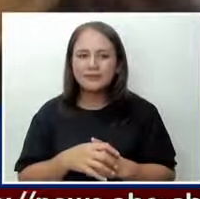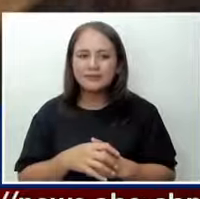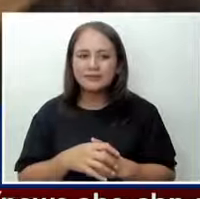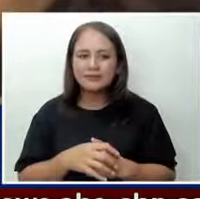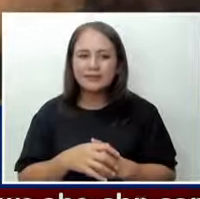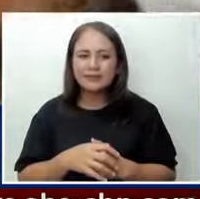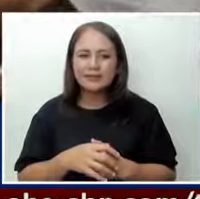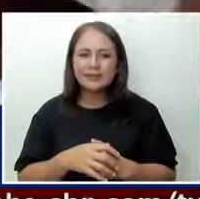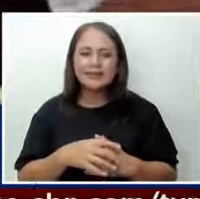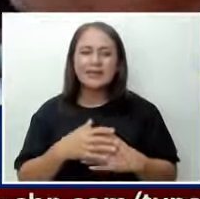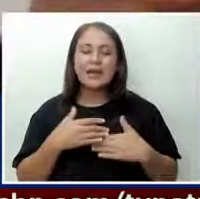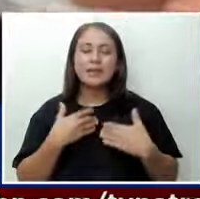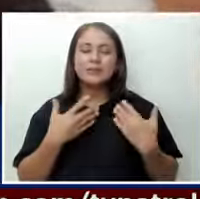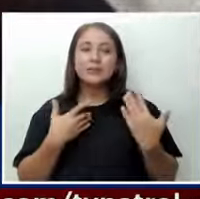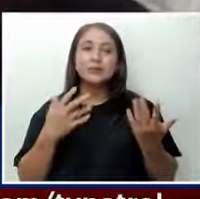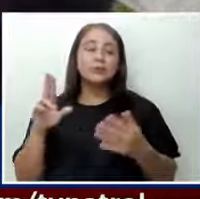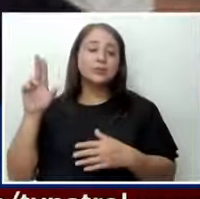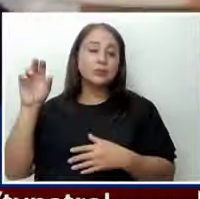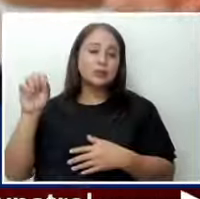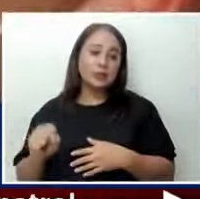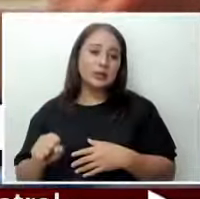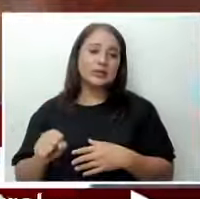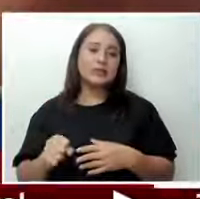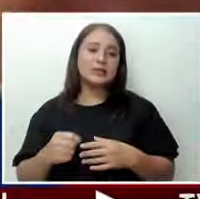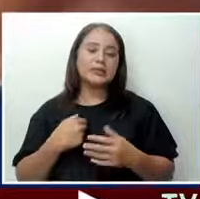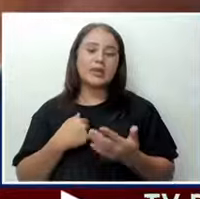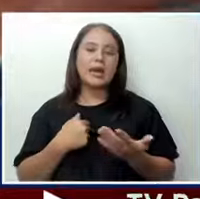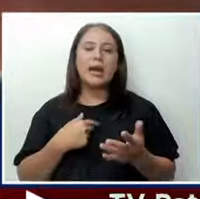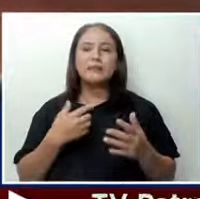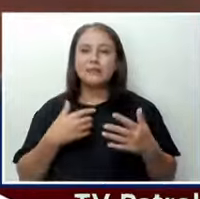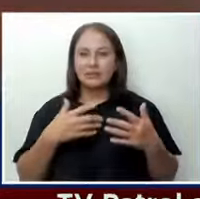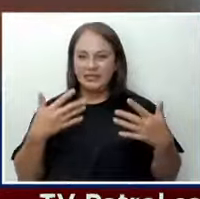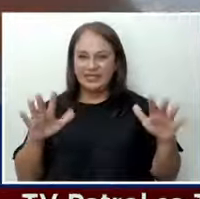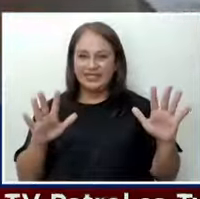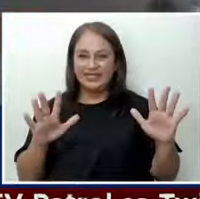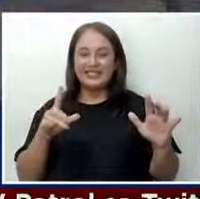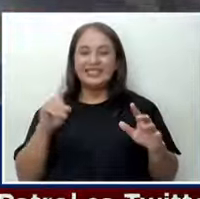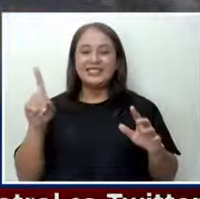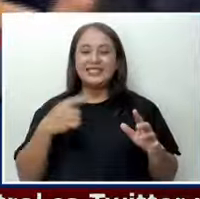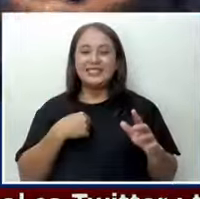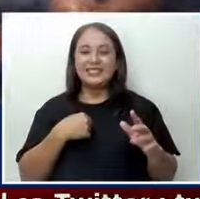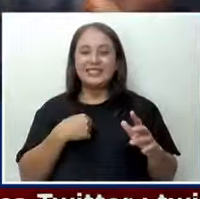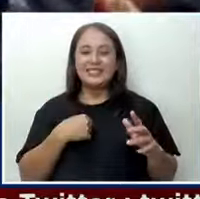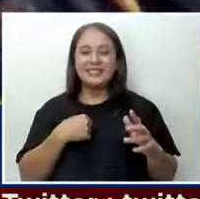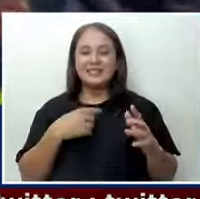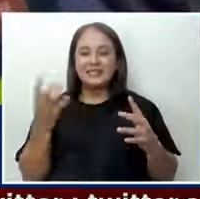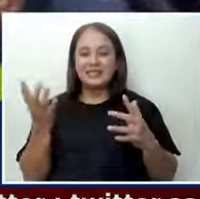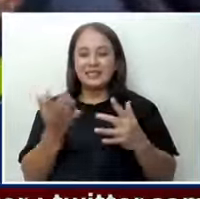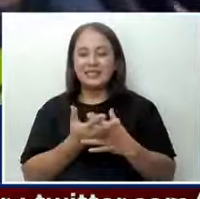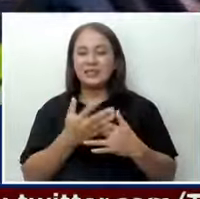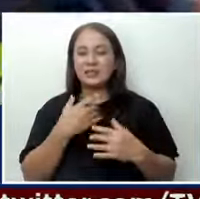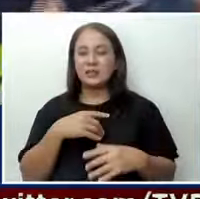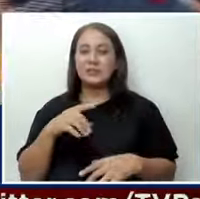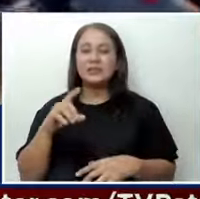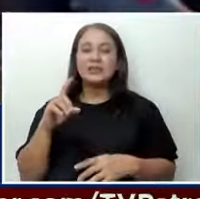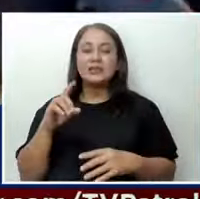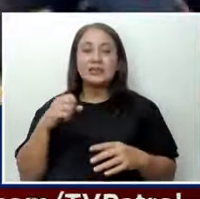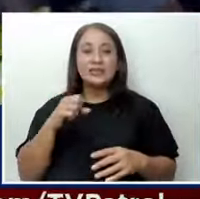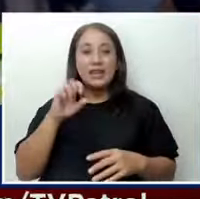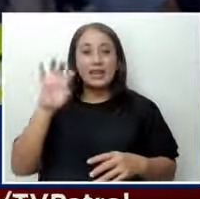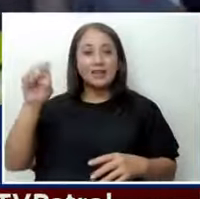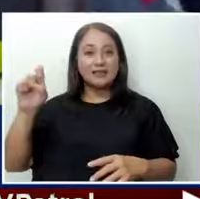Ikinatuwa rin ng Estados Unidos ang pagpapawalang sala sa isa sa mga kaso ni dating Senator Laila de